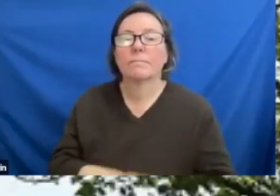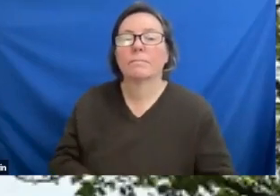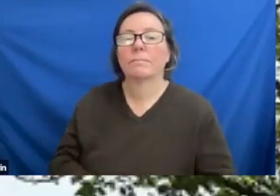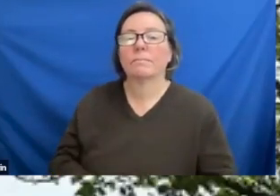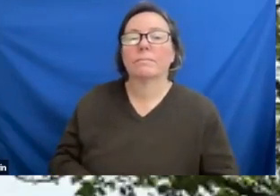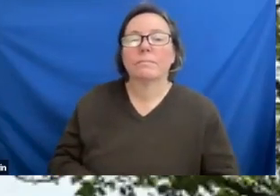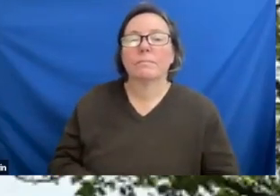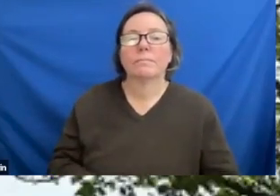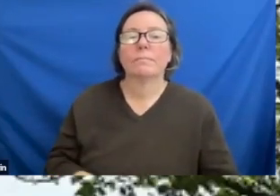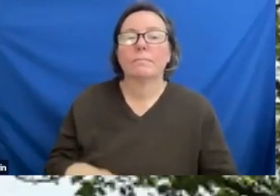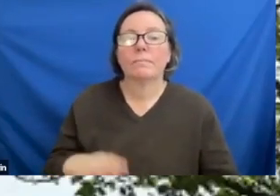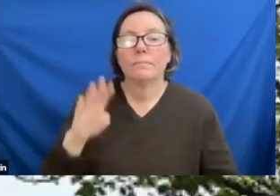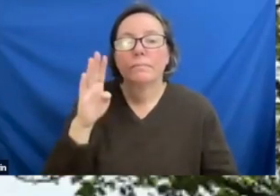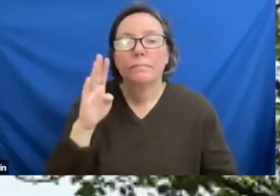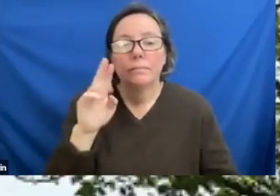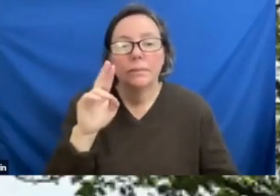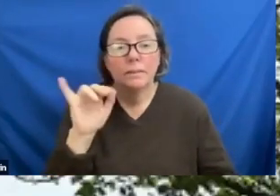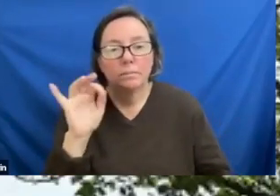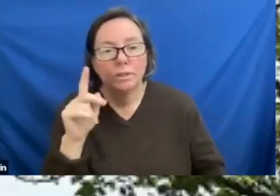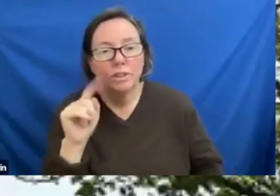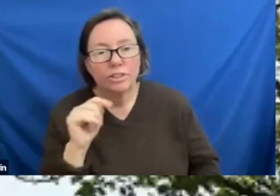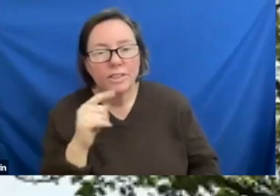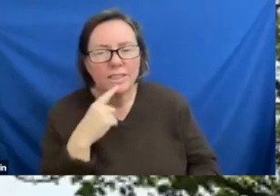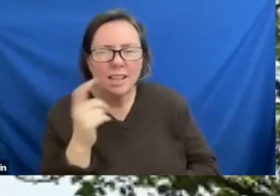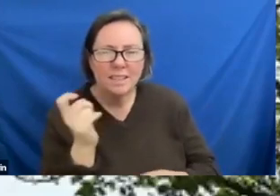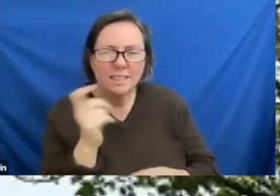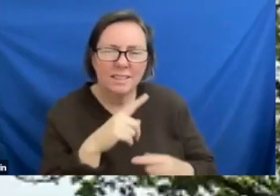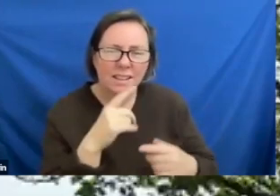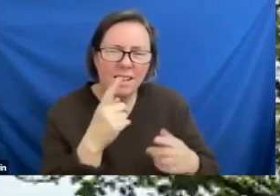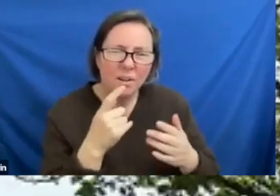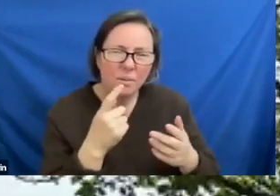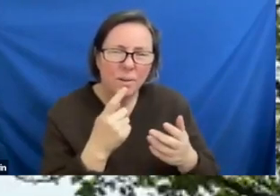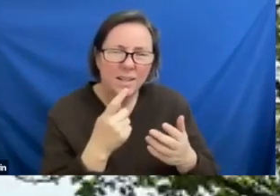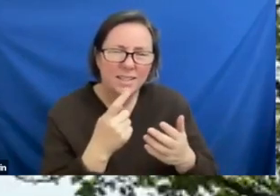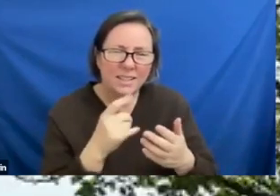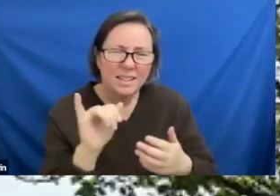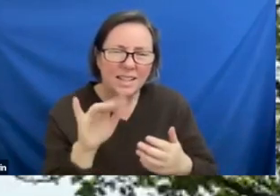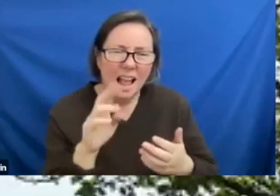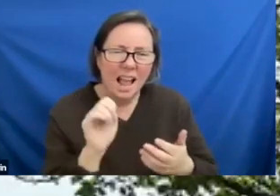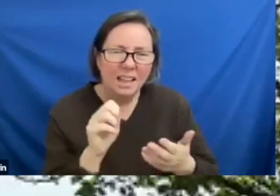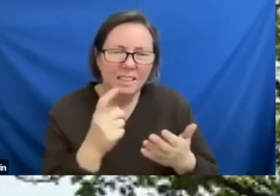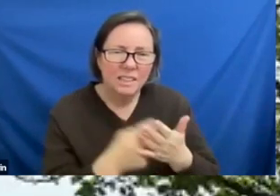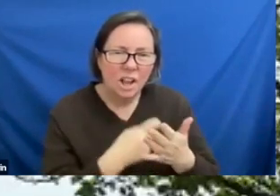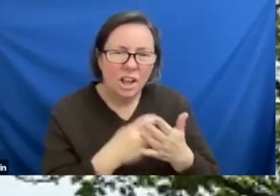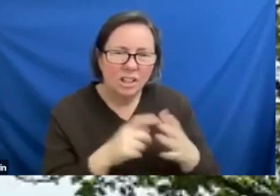Bridget asked, was an ice rink part of the initial plan?